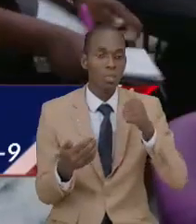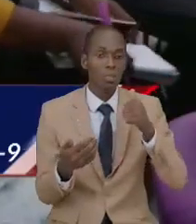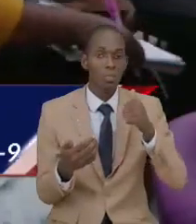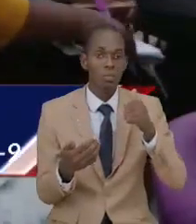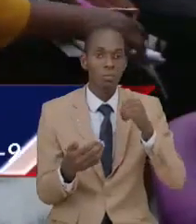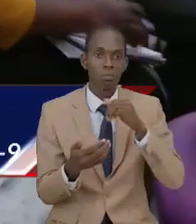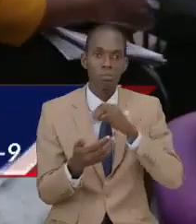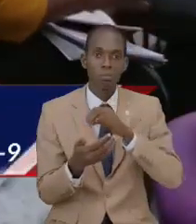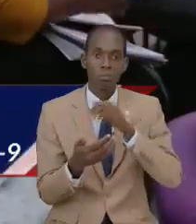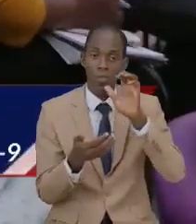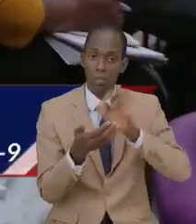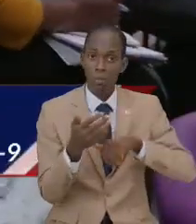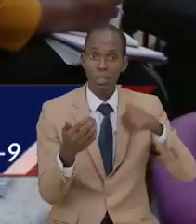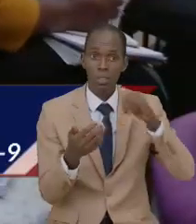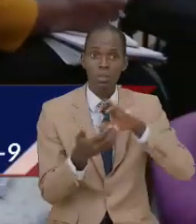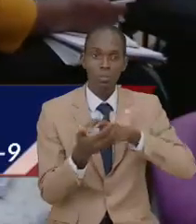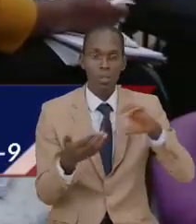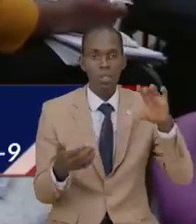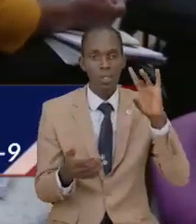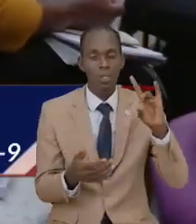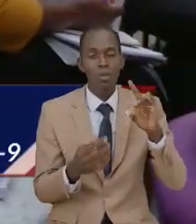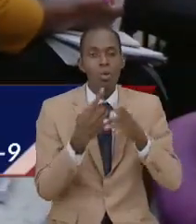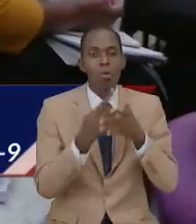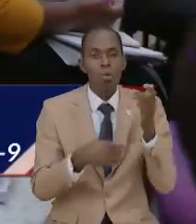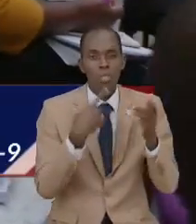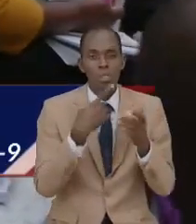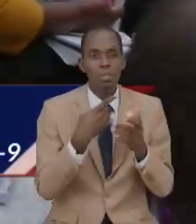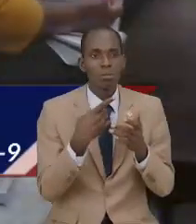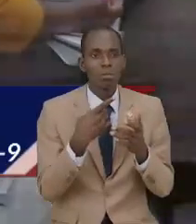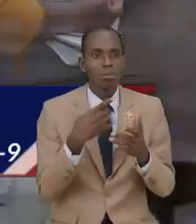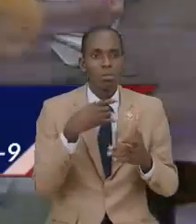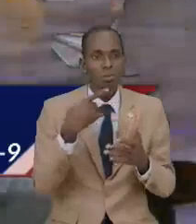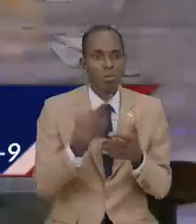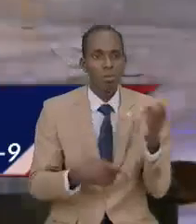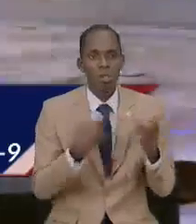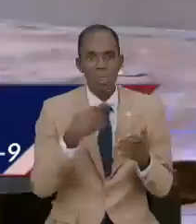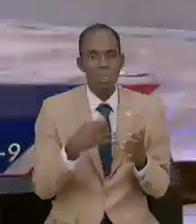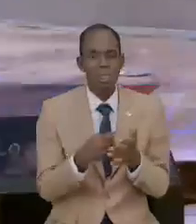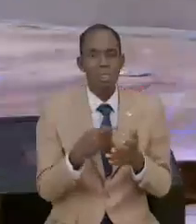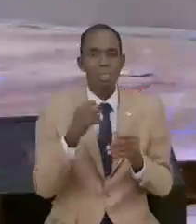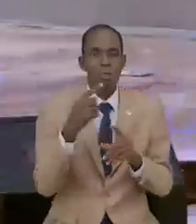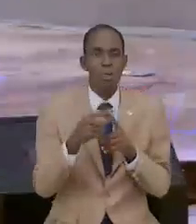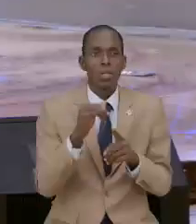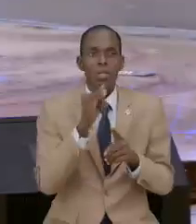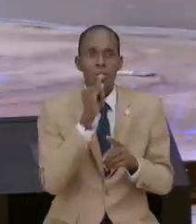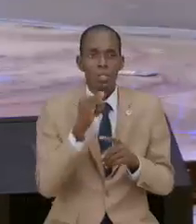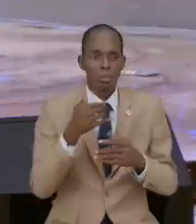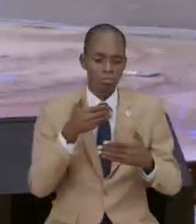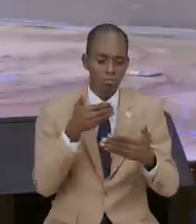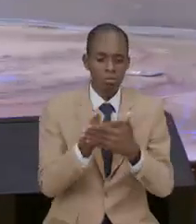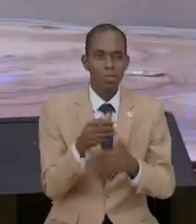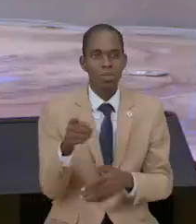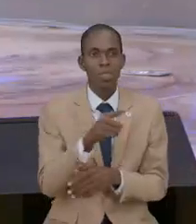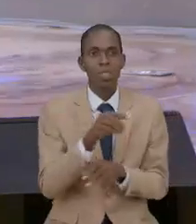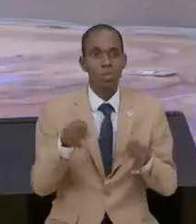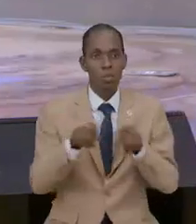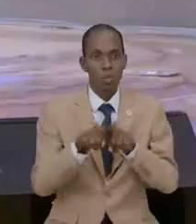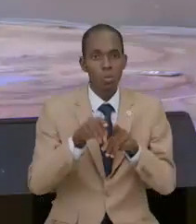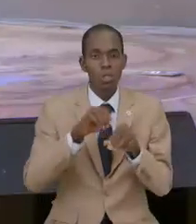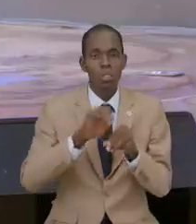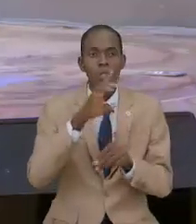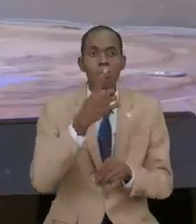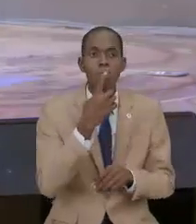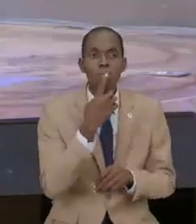8, but what says it? The word is nigh thee, even in thy mouth and in